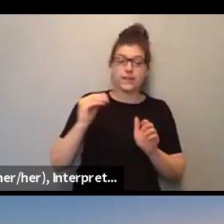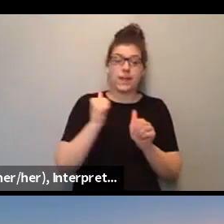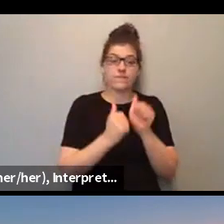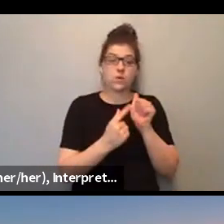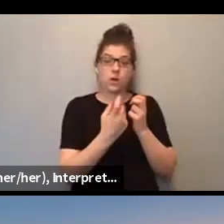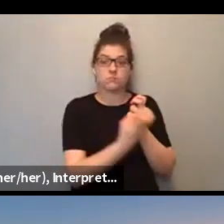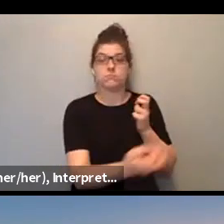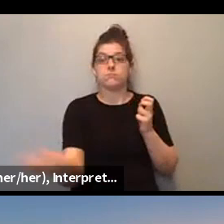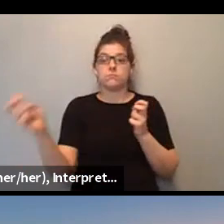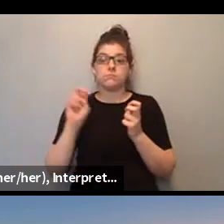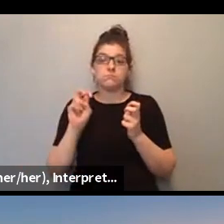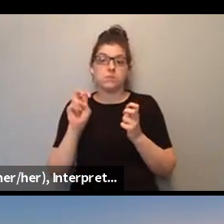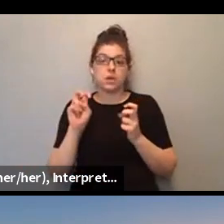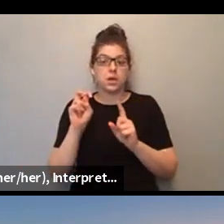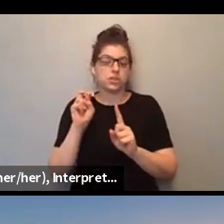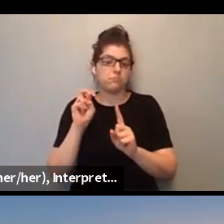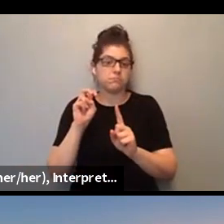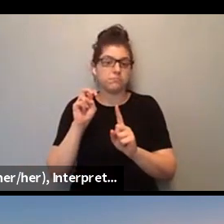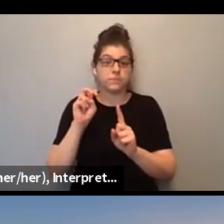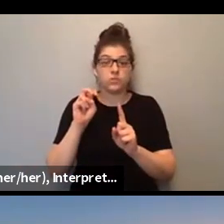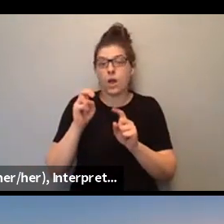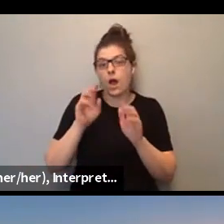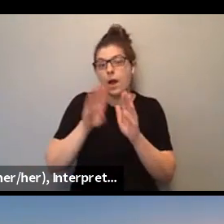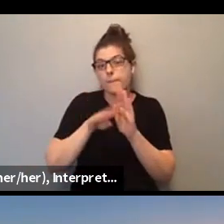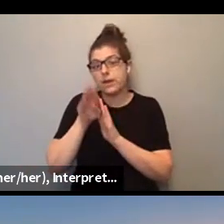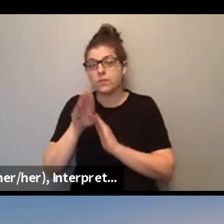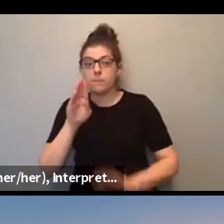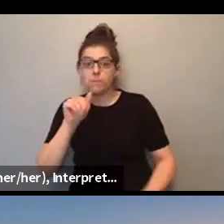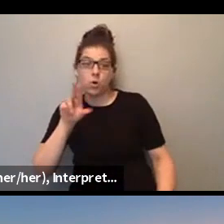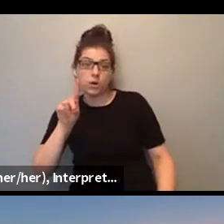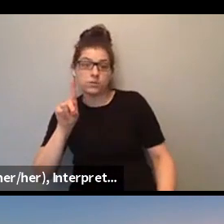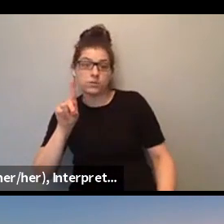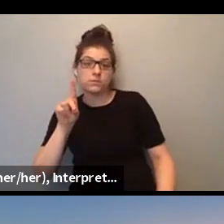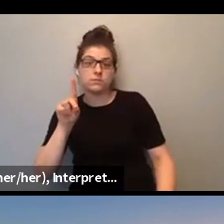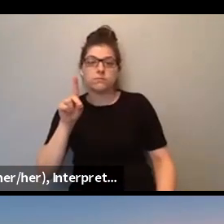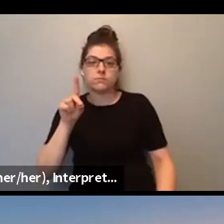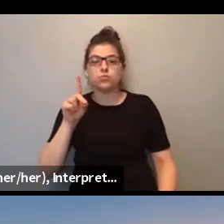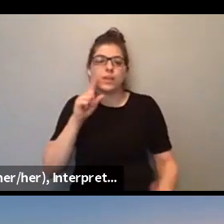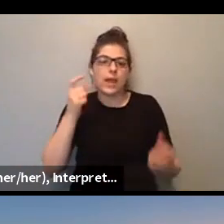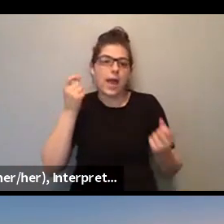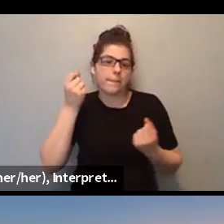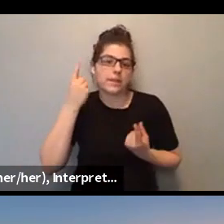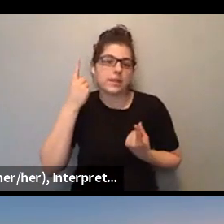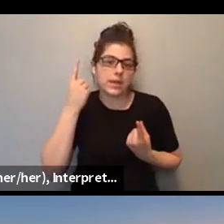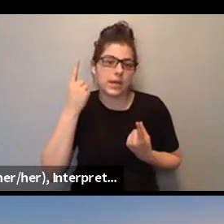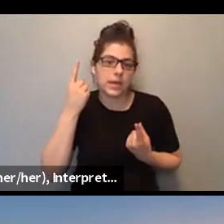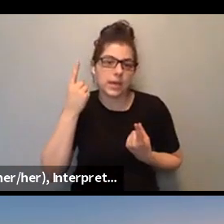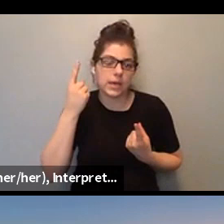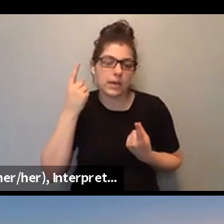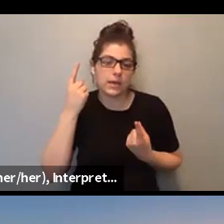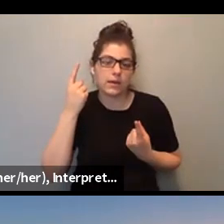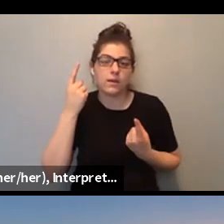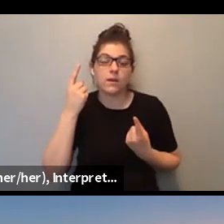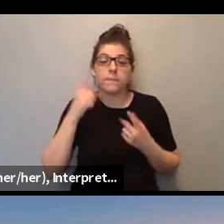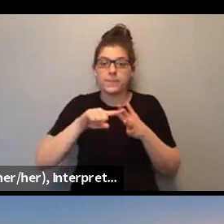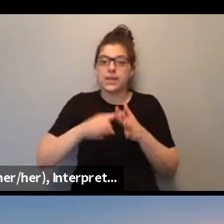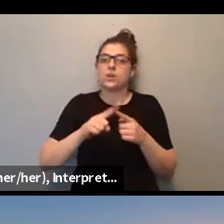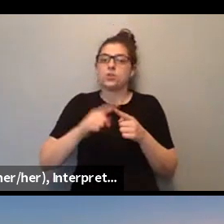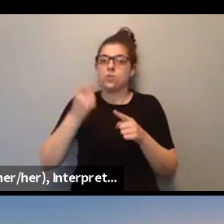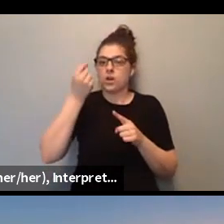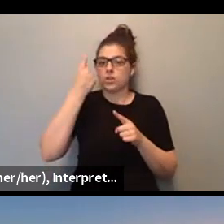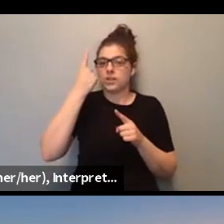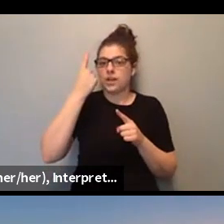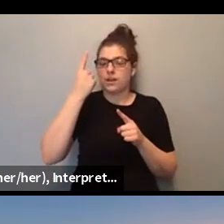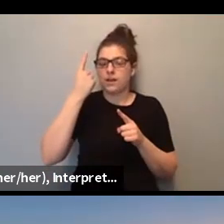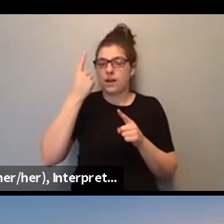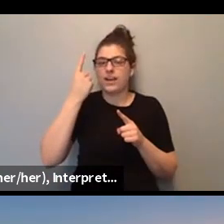managers, crew up and down the board, is empathy. Beginning to understand